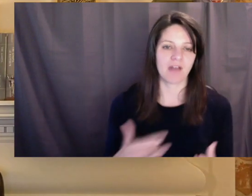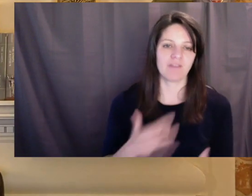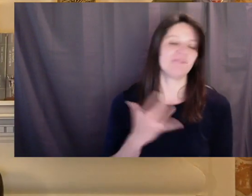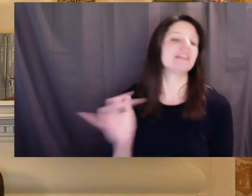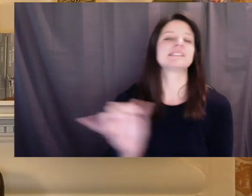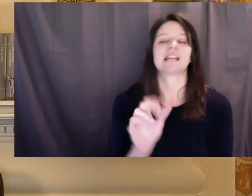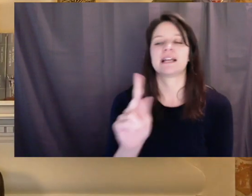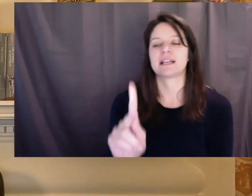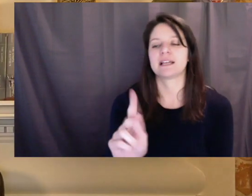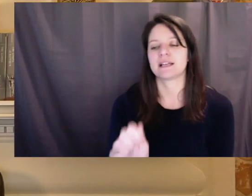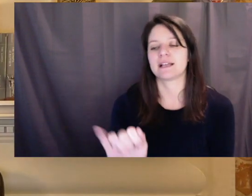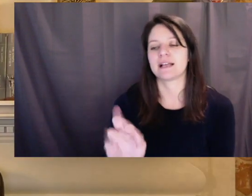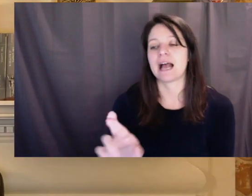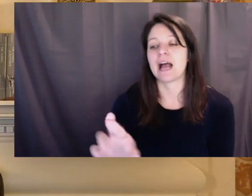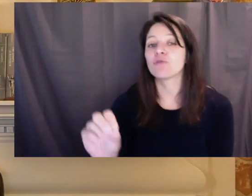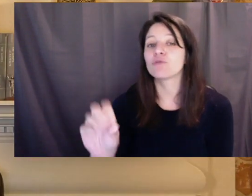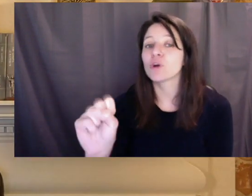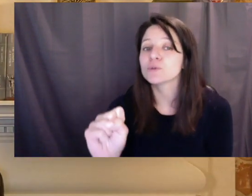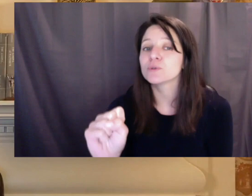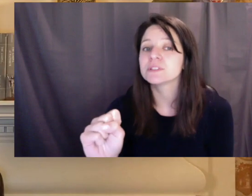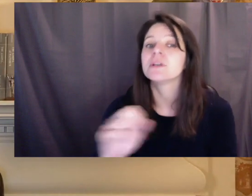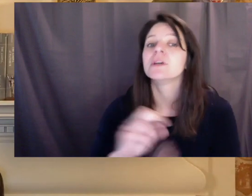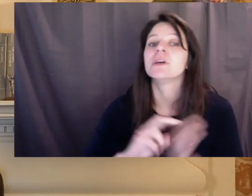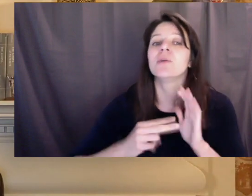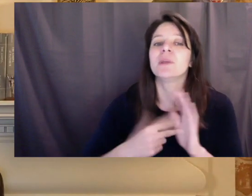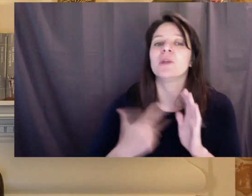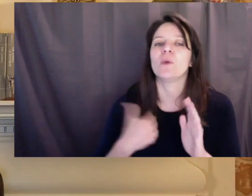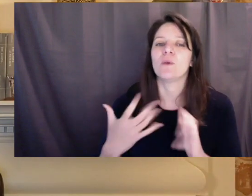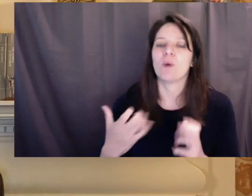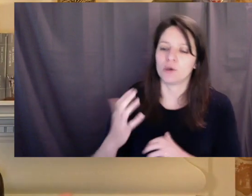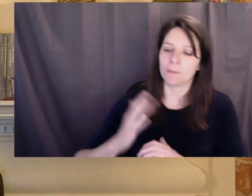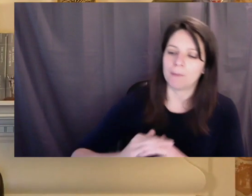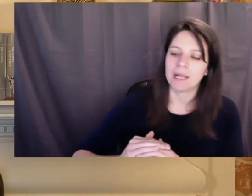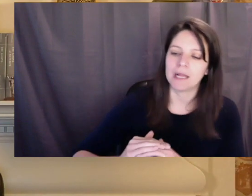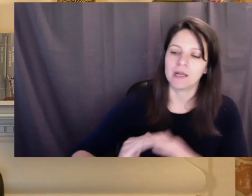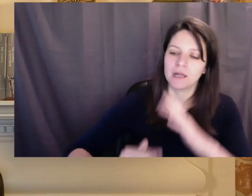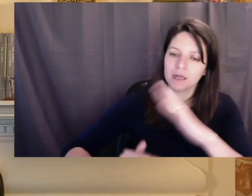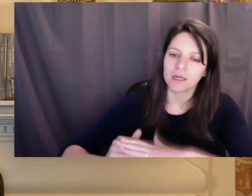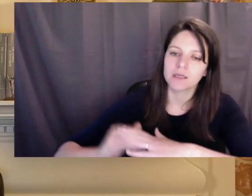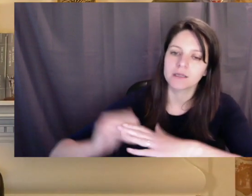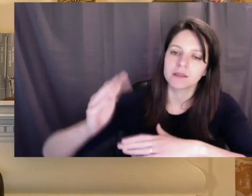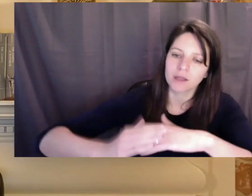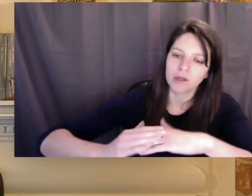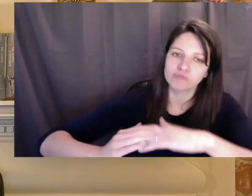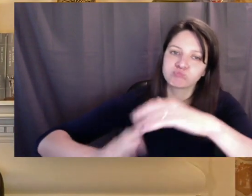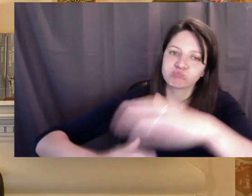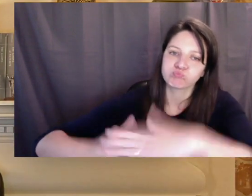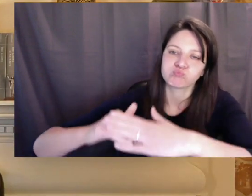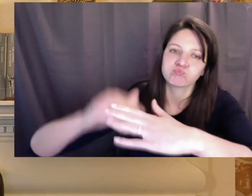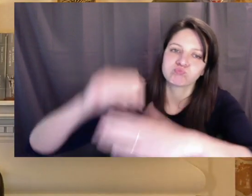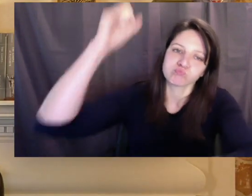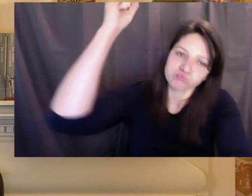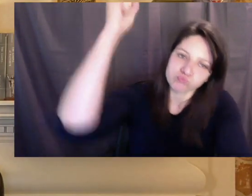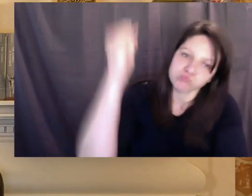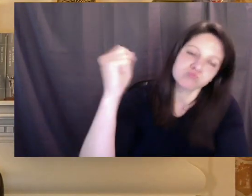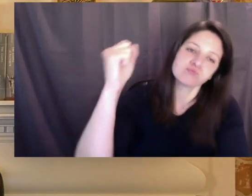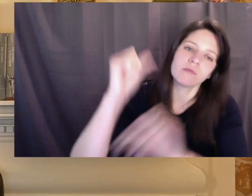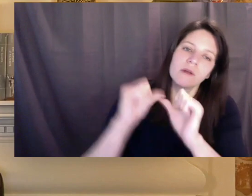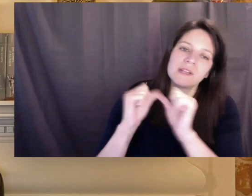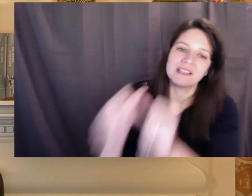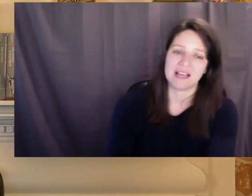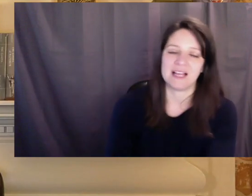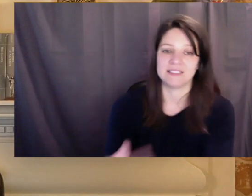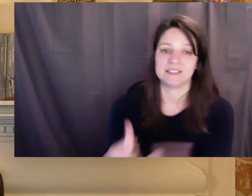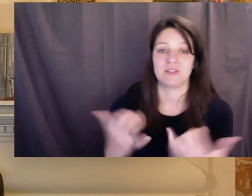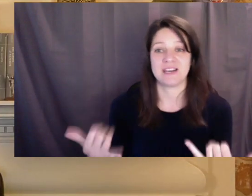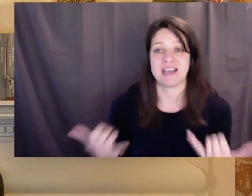this Kairos moment when we are saying we want to build something over time, something that will last.